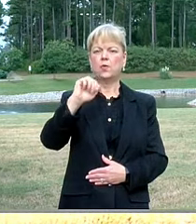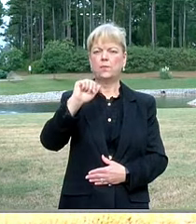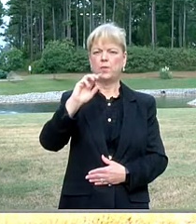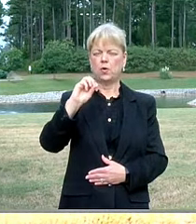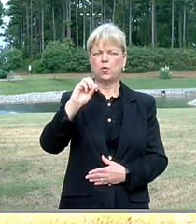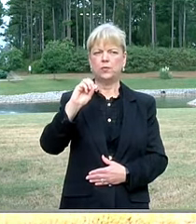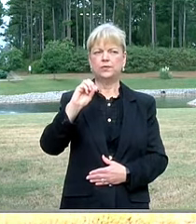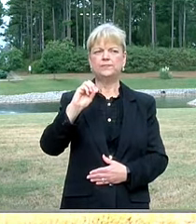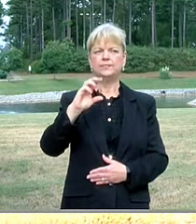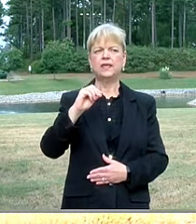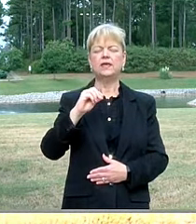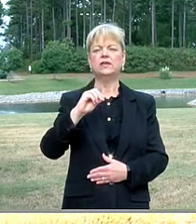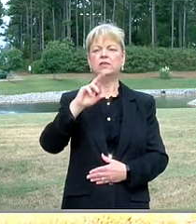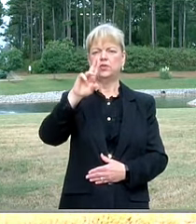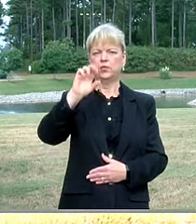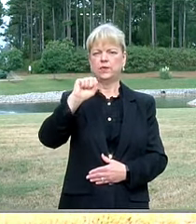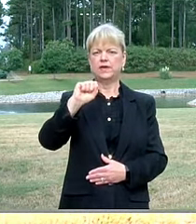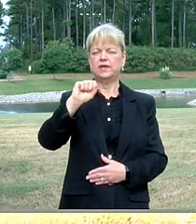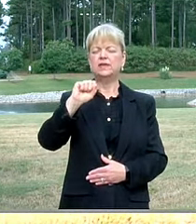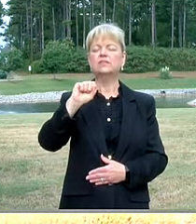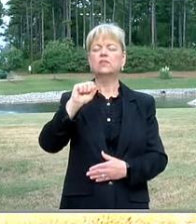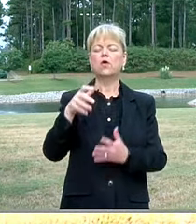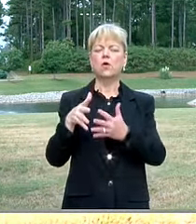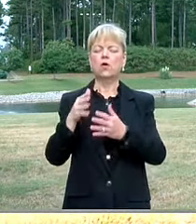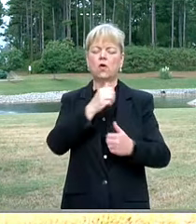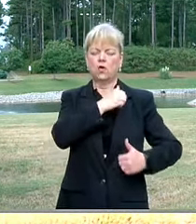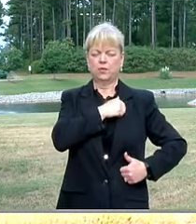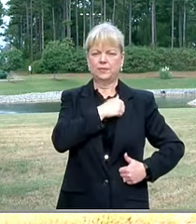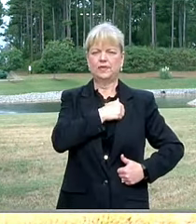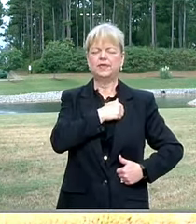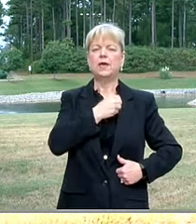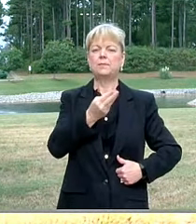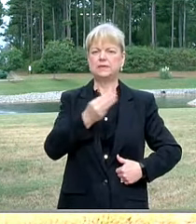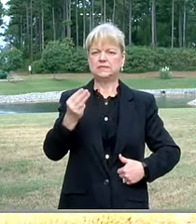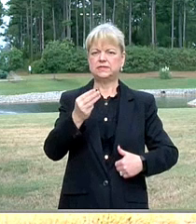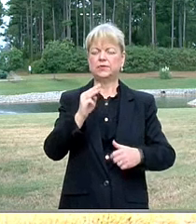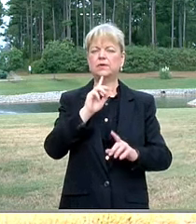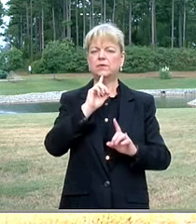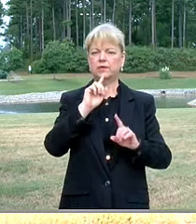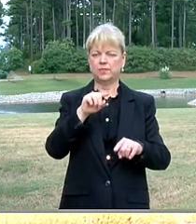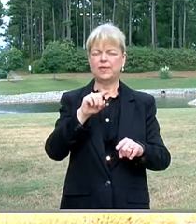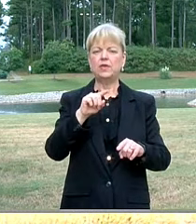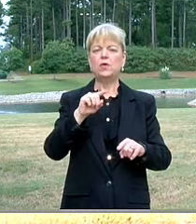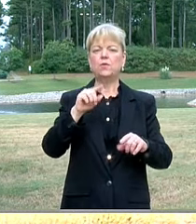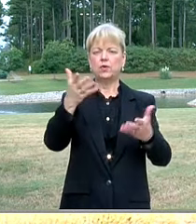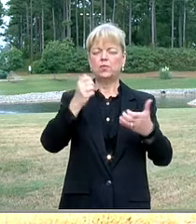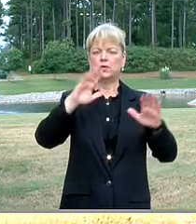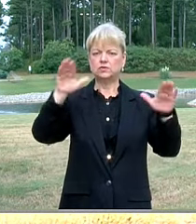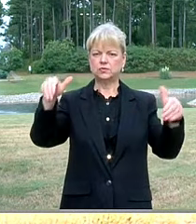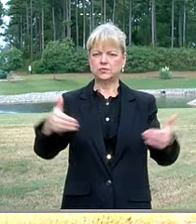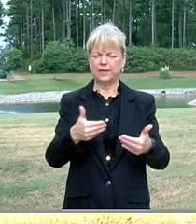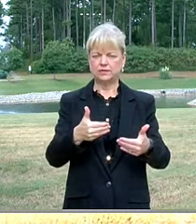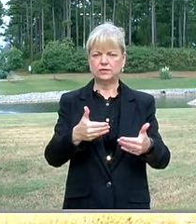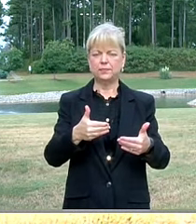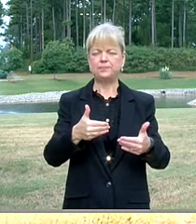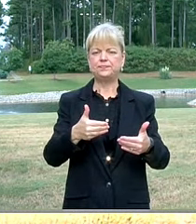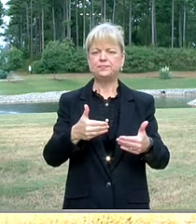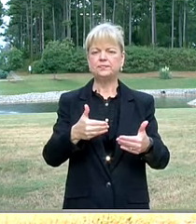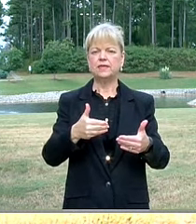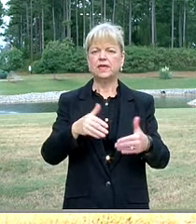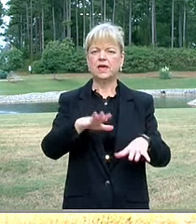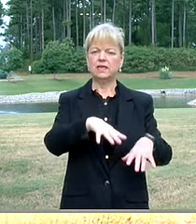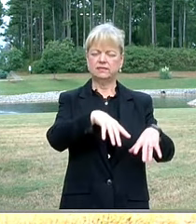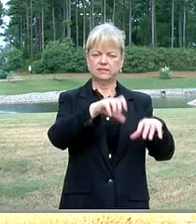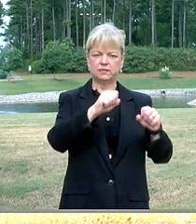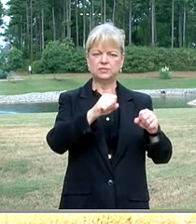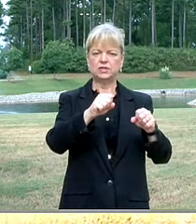Commander, United States Army Material Command, we would like to welcome you to the U.S. Army Security Assistance Command Assumption of